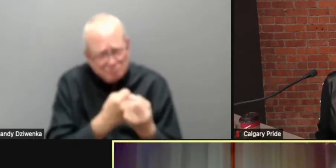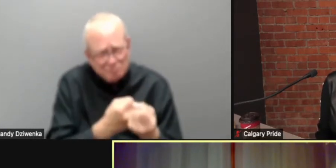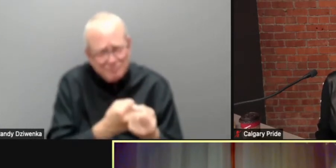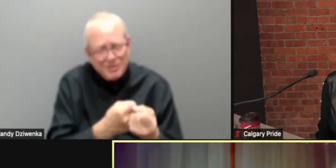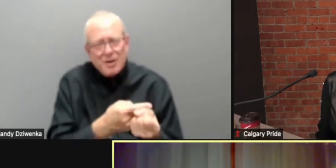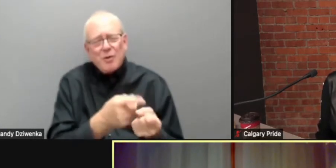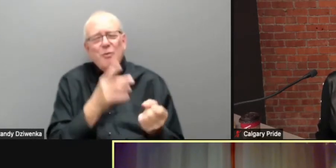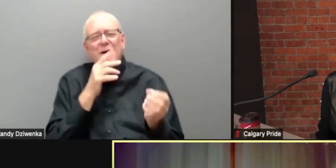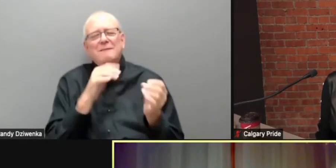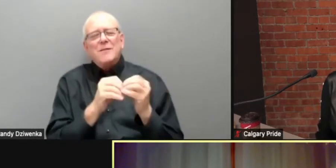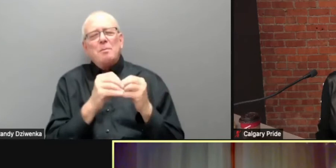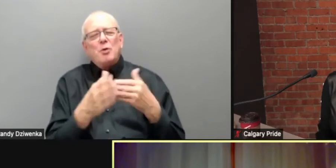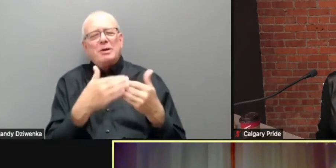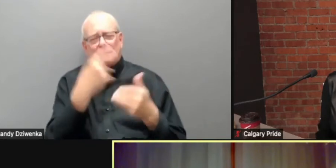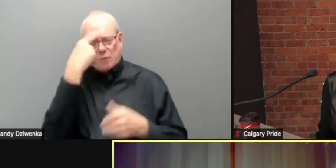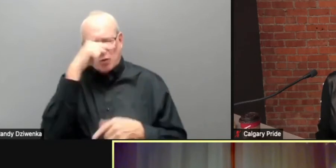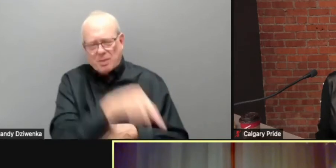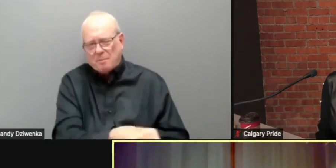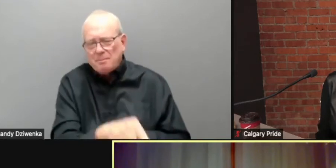don't want to lose your child.